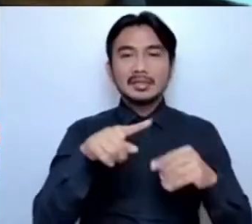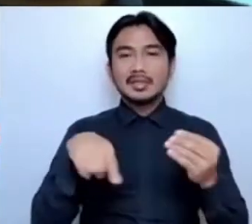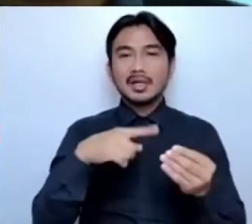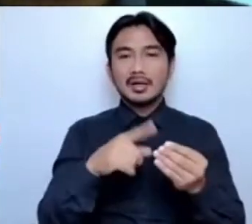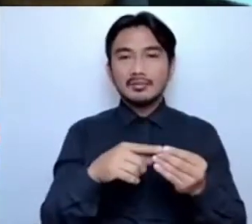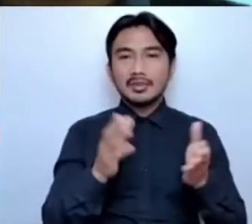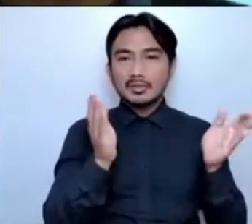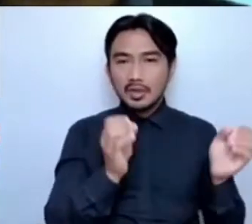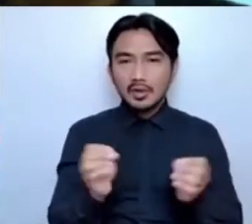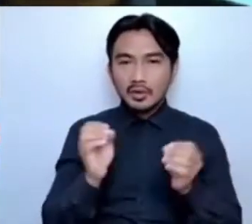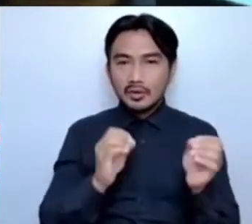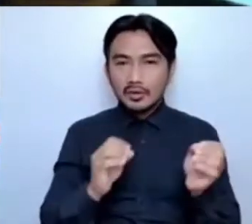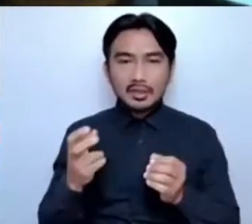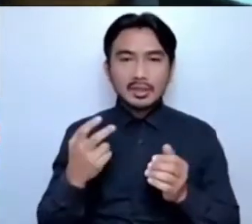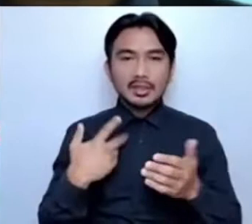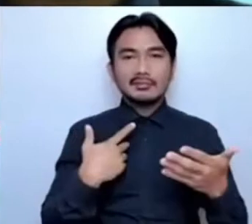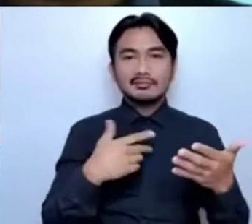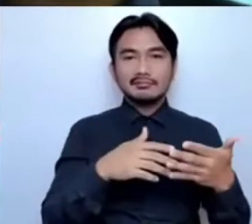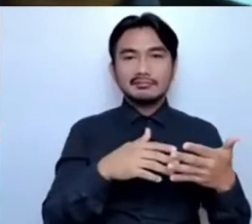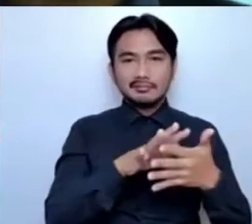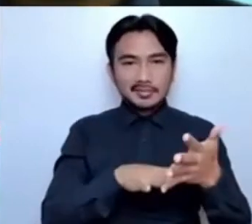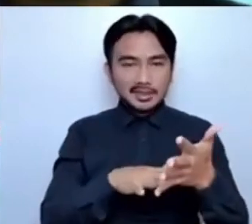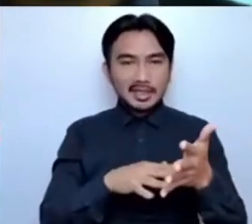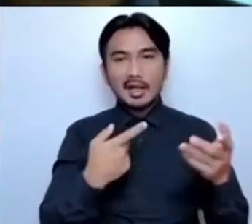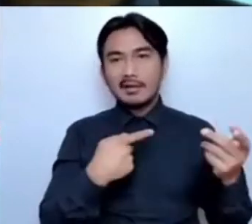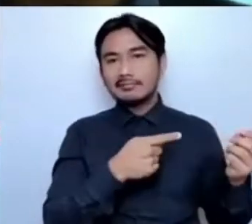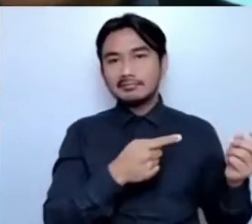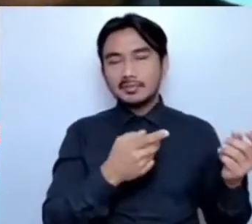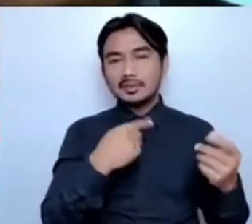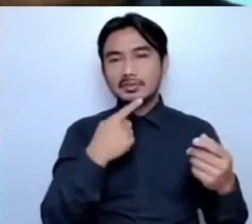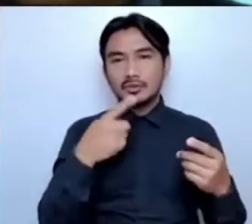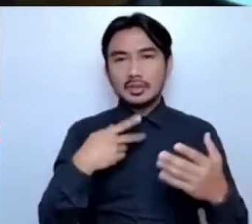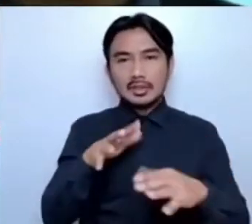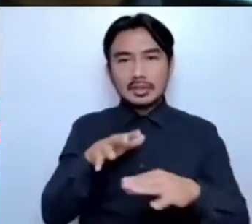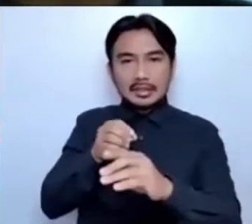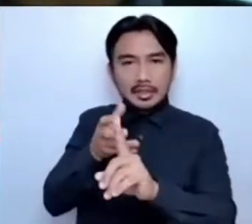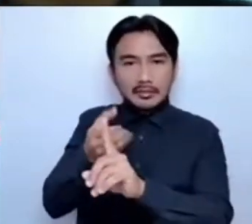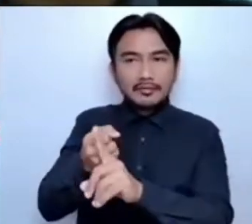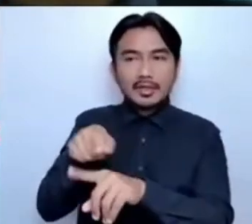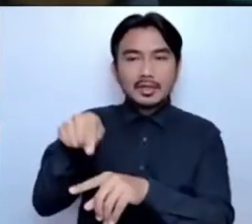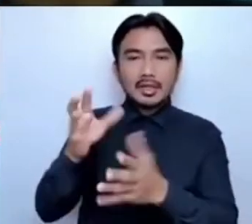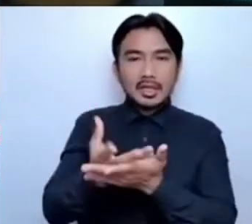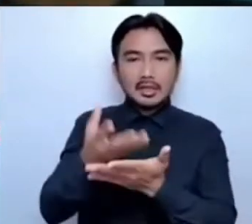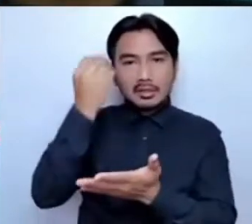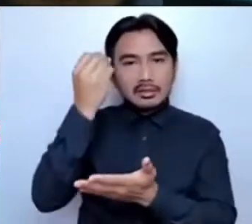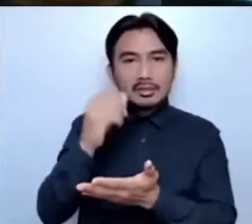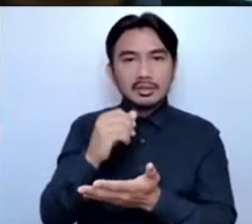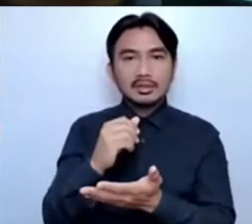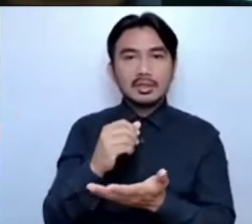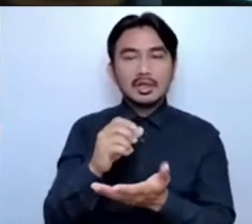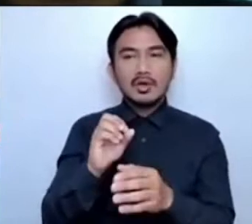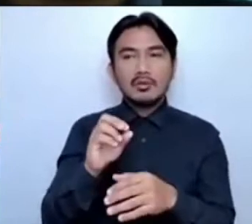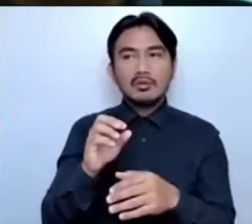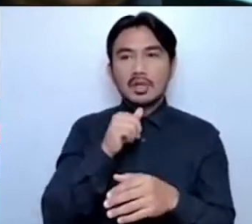of strategies, activities, and tasks that affect learning that may include but not limited to literacy